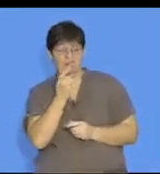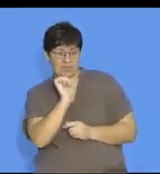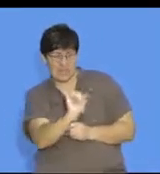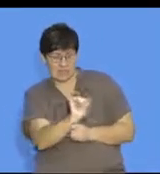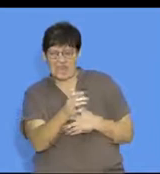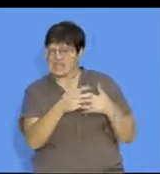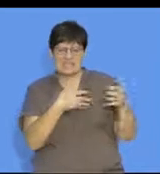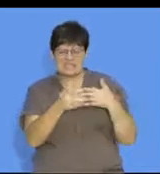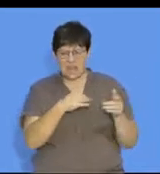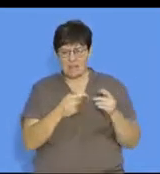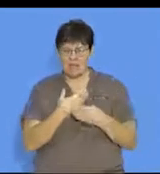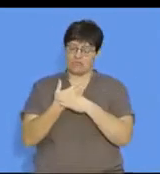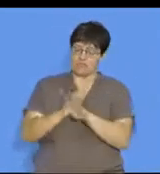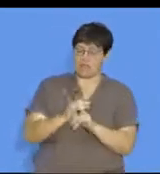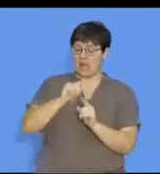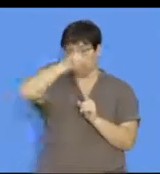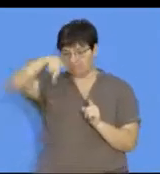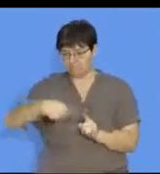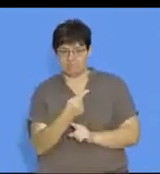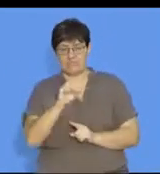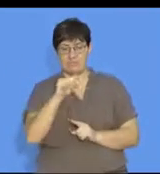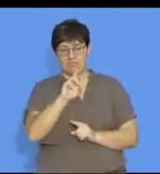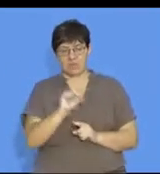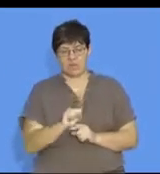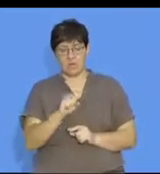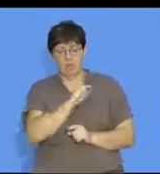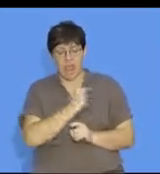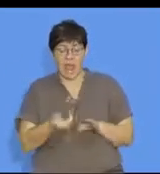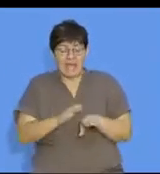resistance of the battery can be treated just like any resistor in